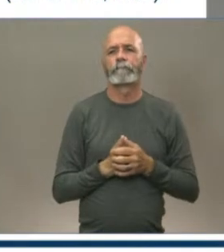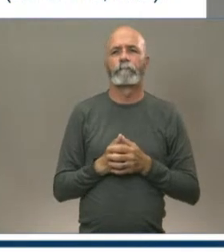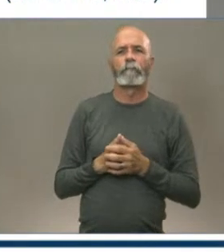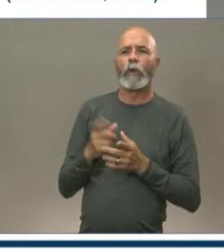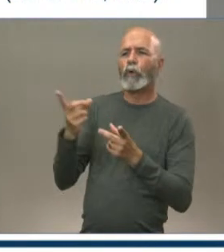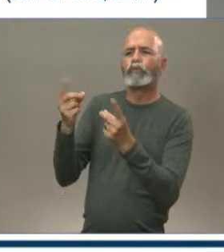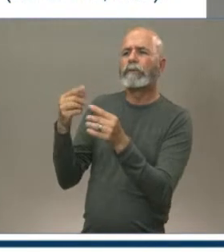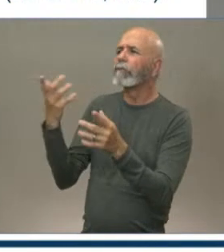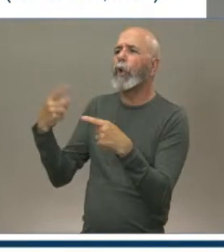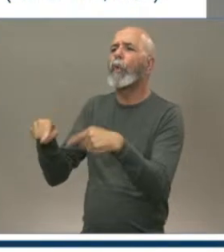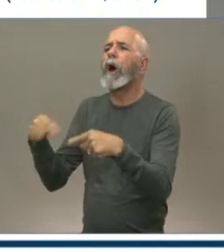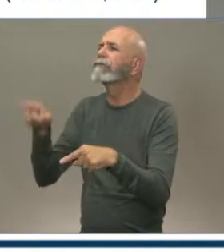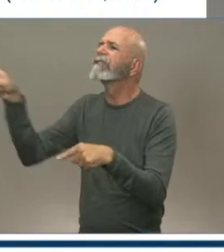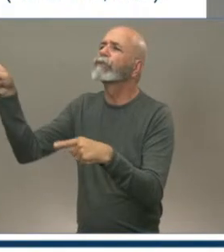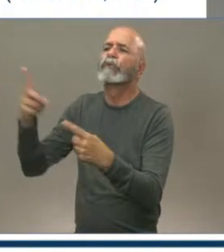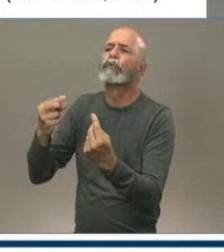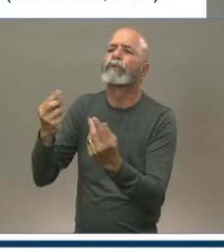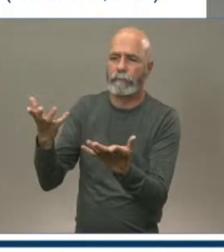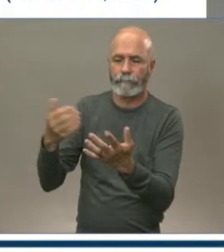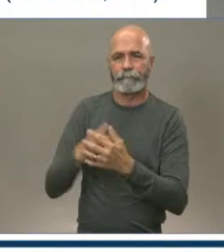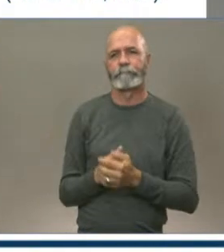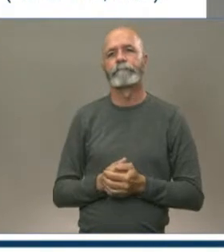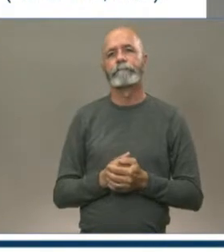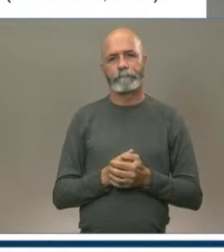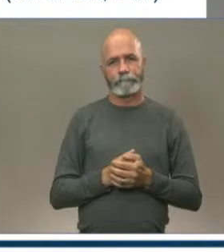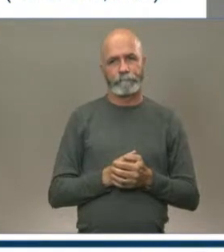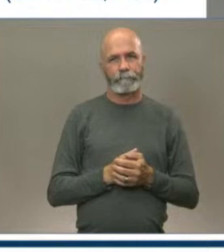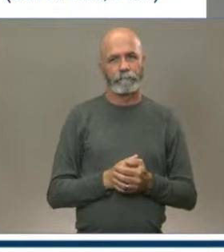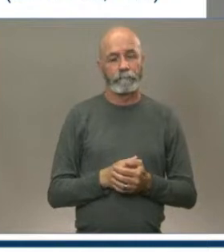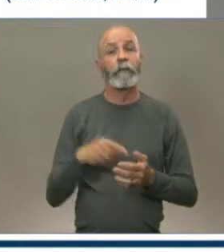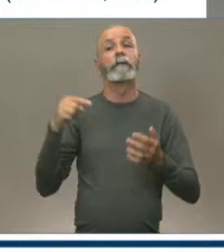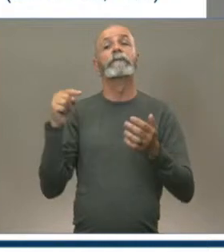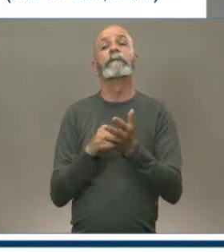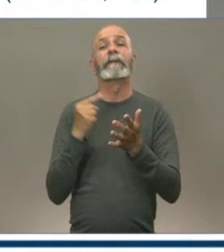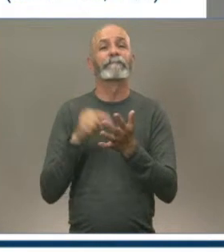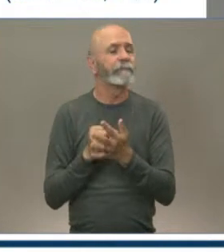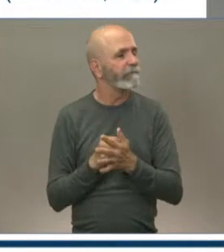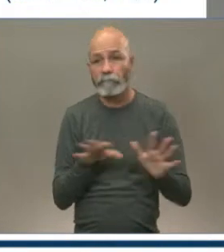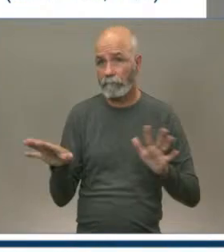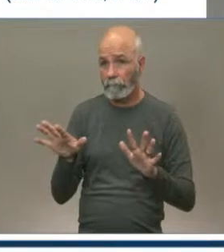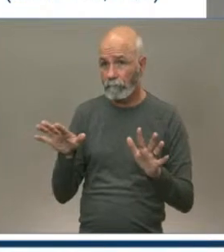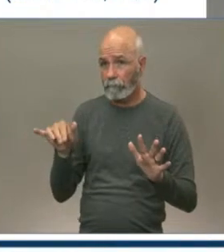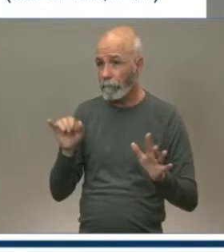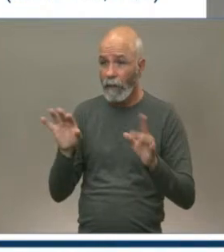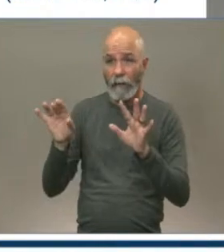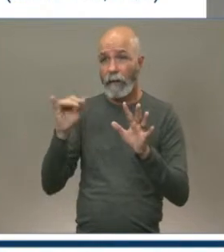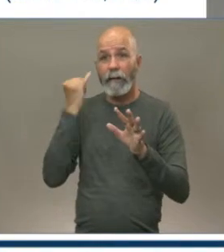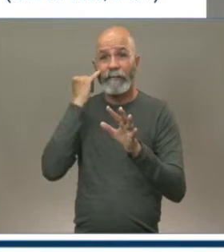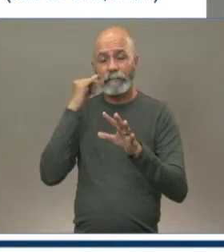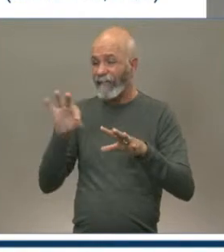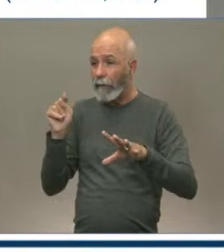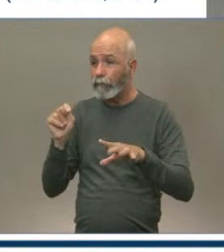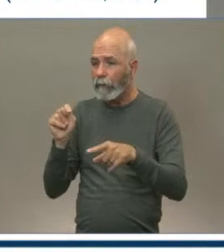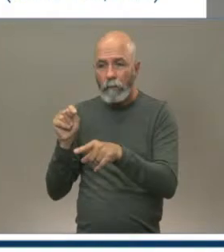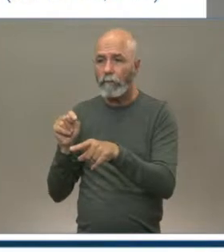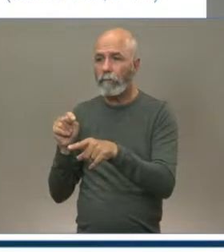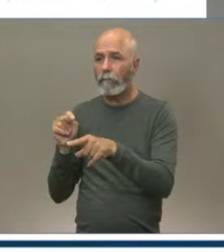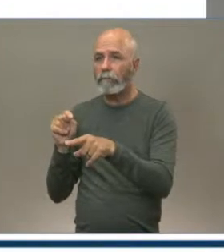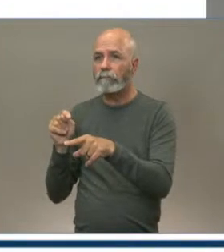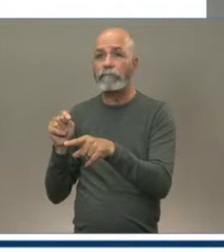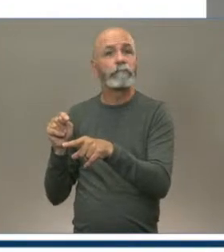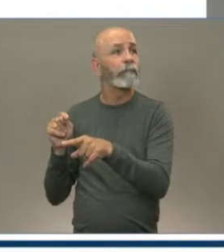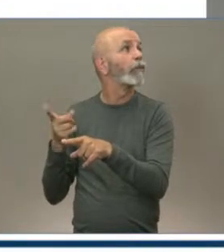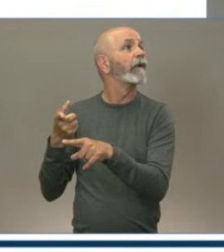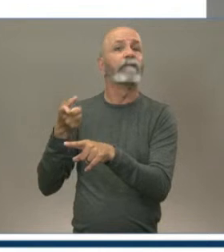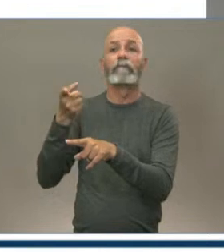health actions. About sometimes we uncover that it's not uncommon that actually the source of the spread within the workplace